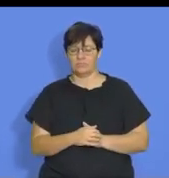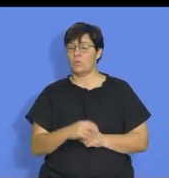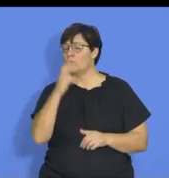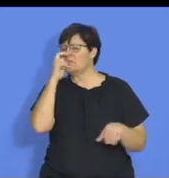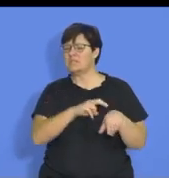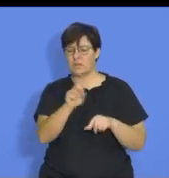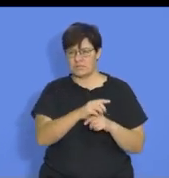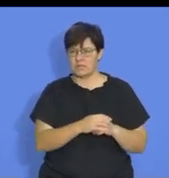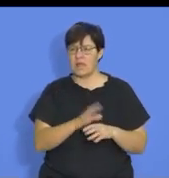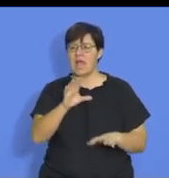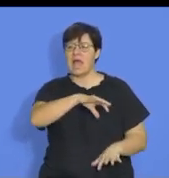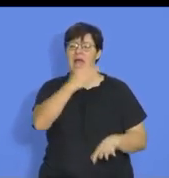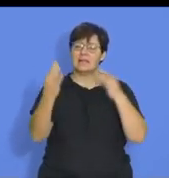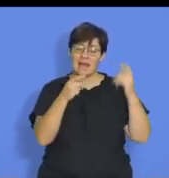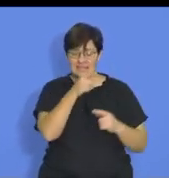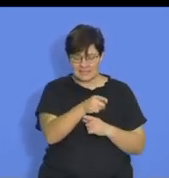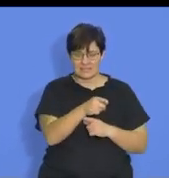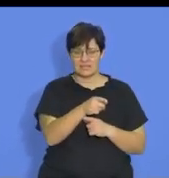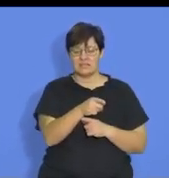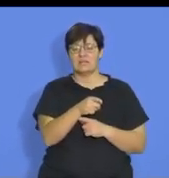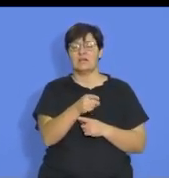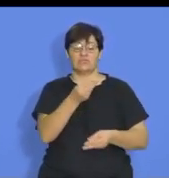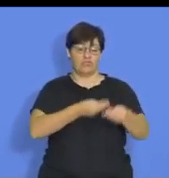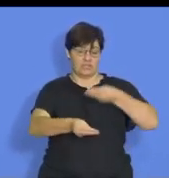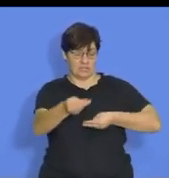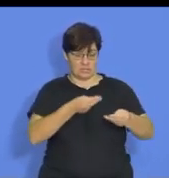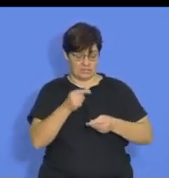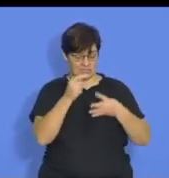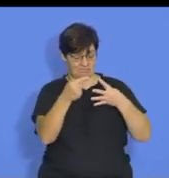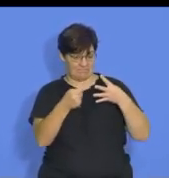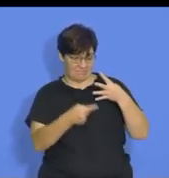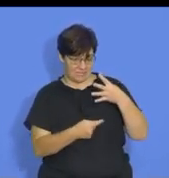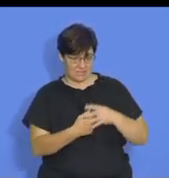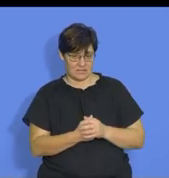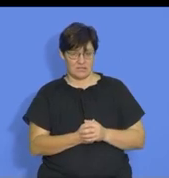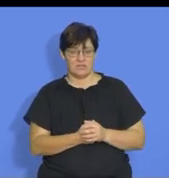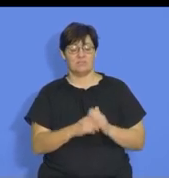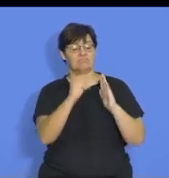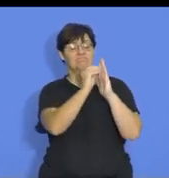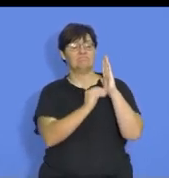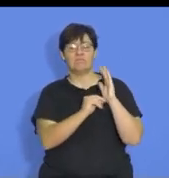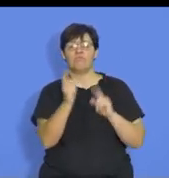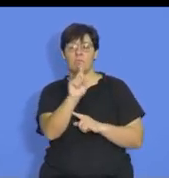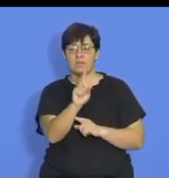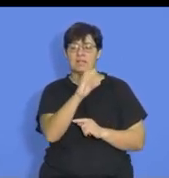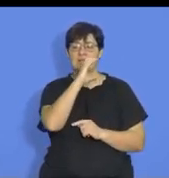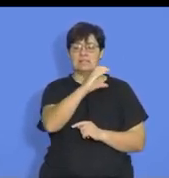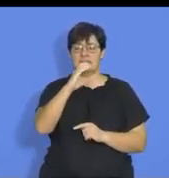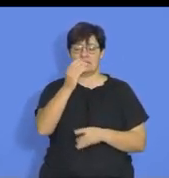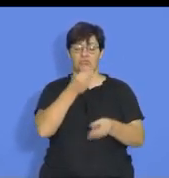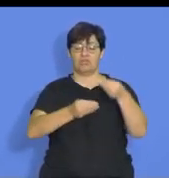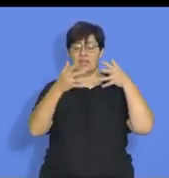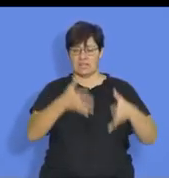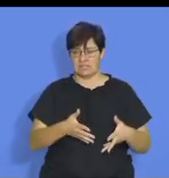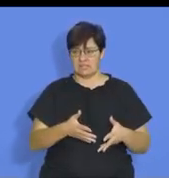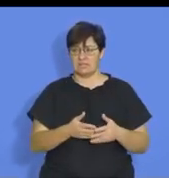Required, analyze the following transactions from the records of CC Traders